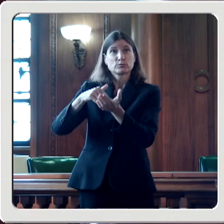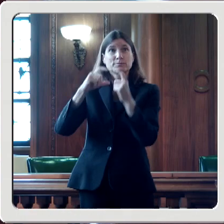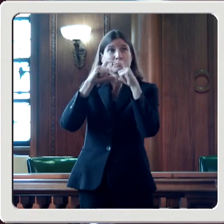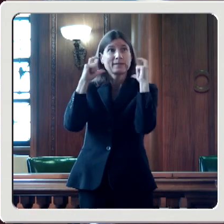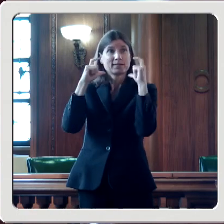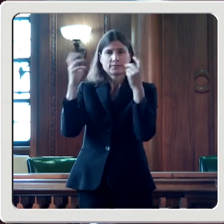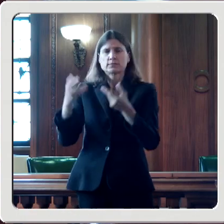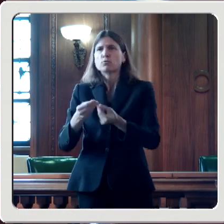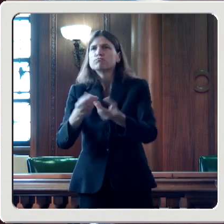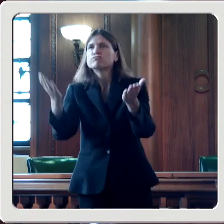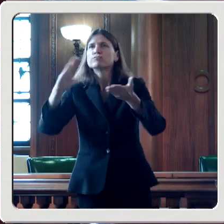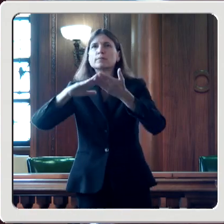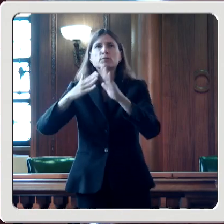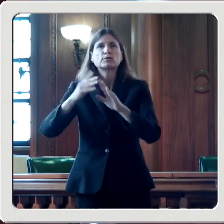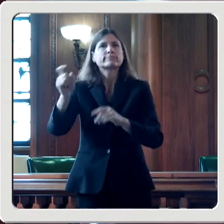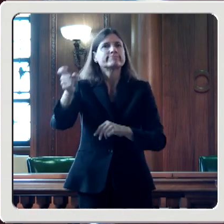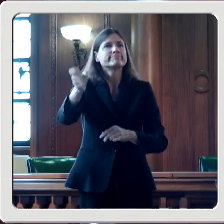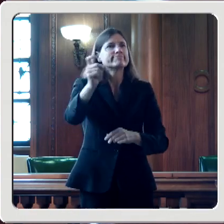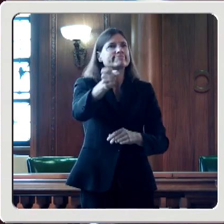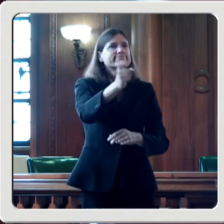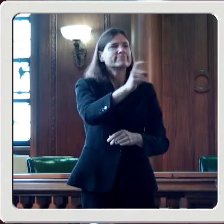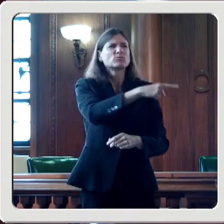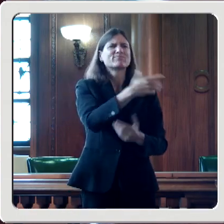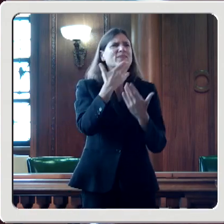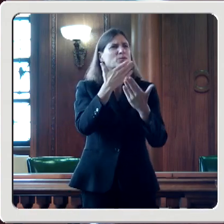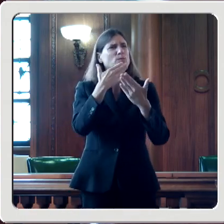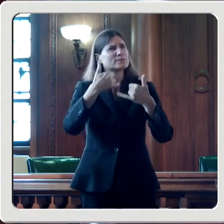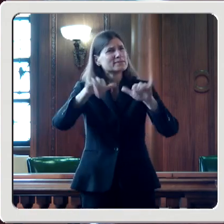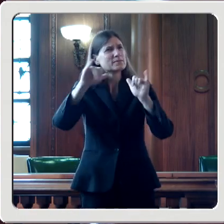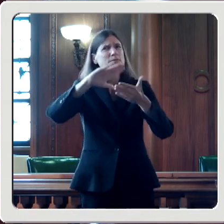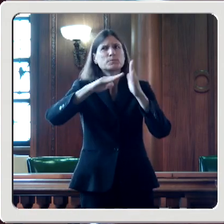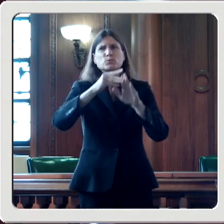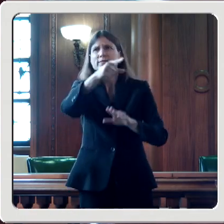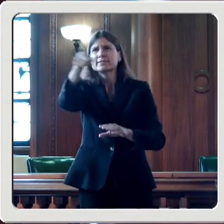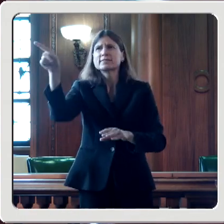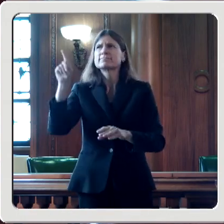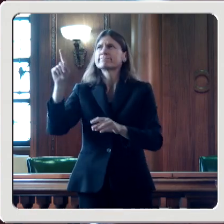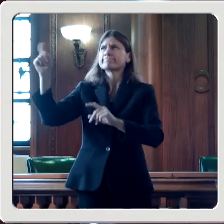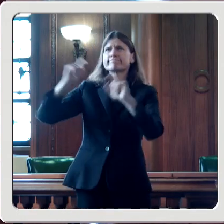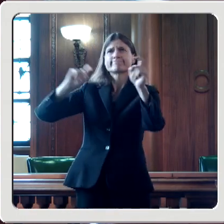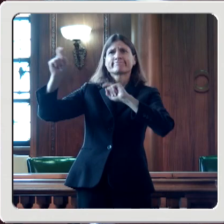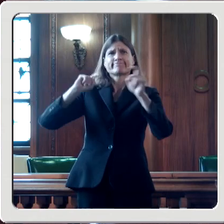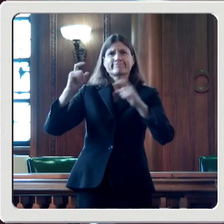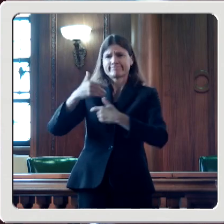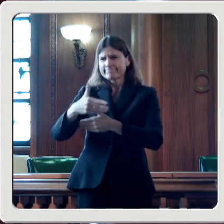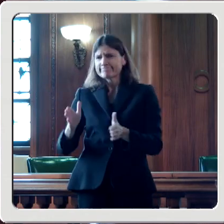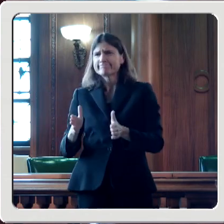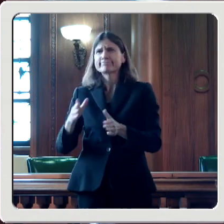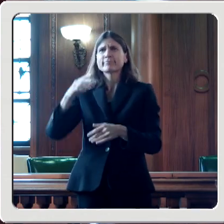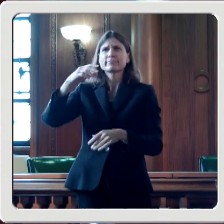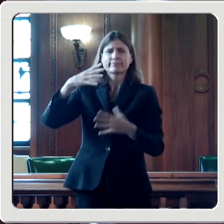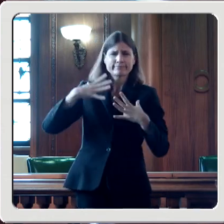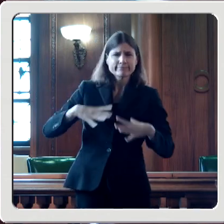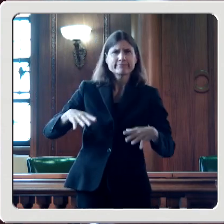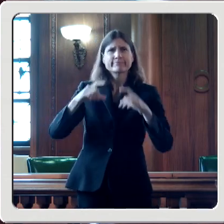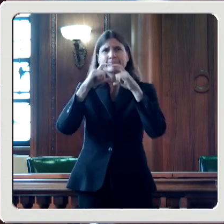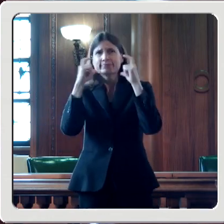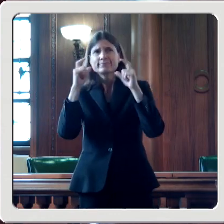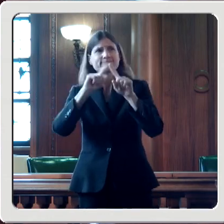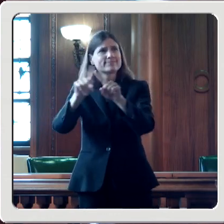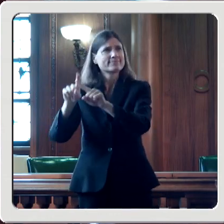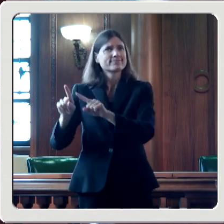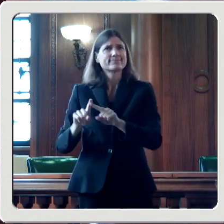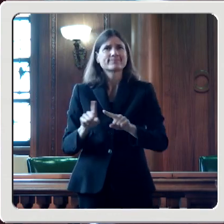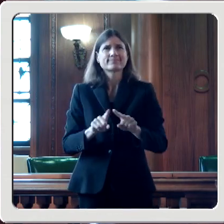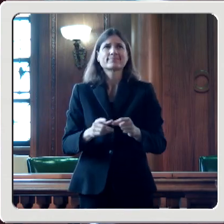to the police update. Commissioner Clapprood, there is nobody out in COVID, which is very,